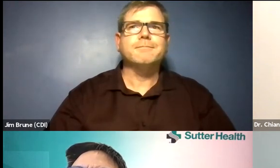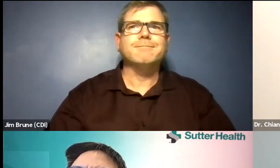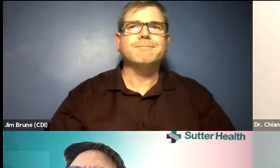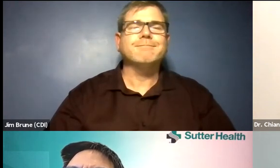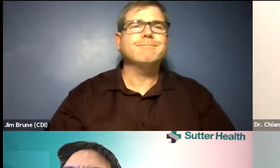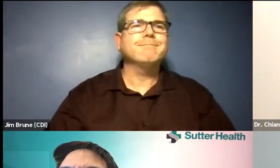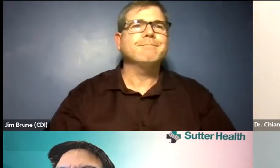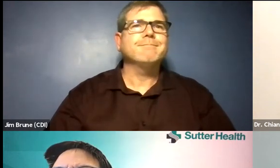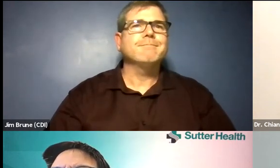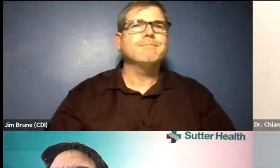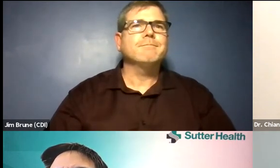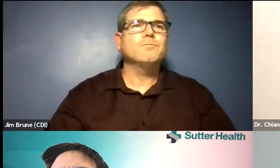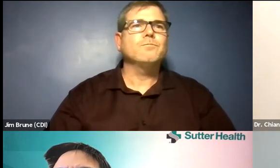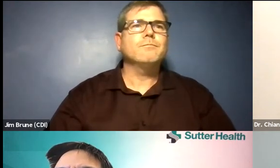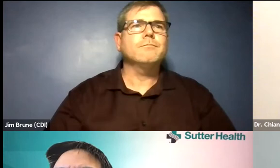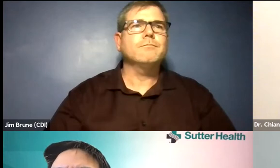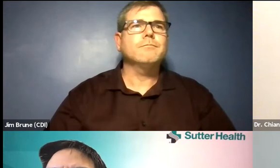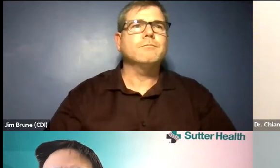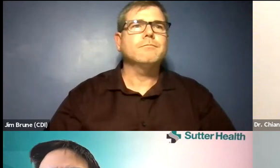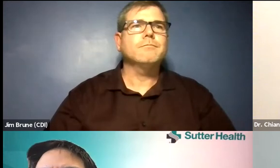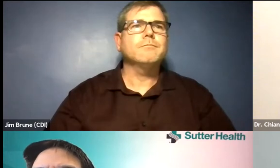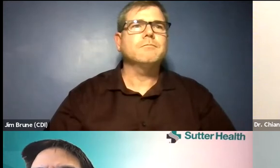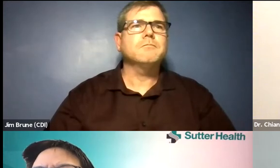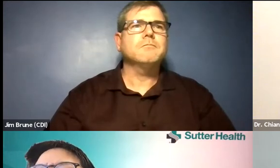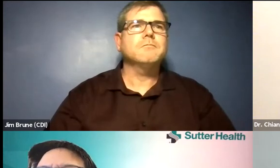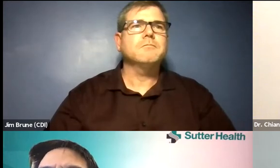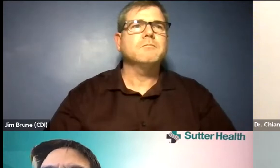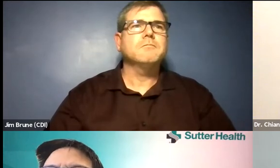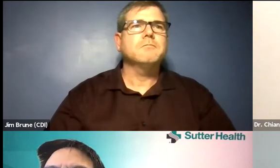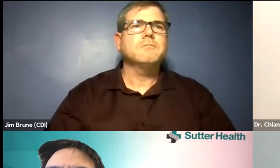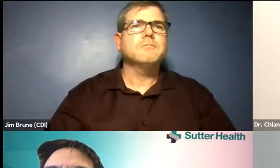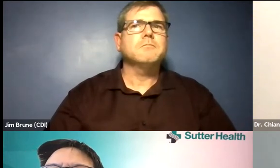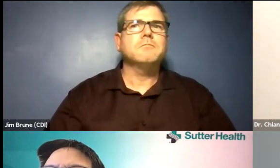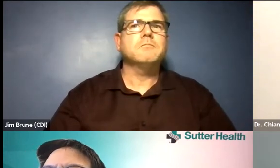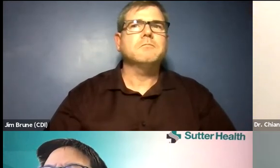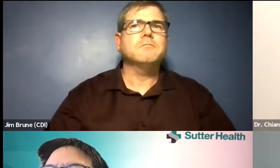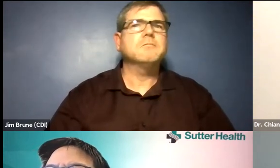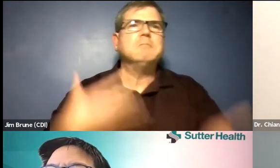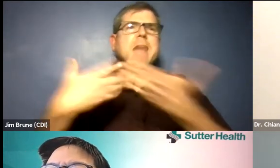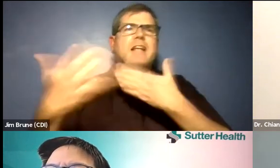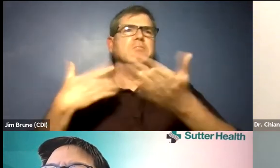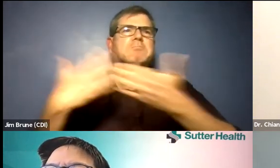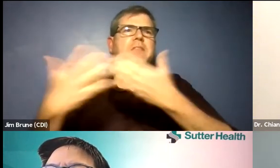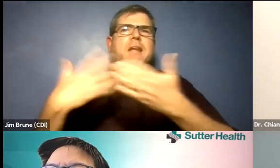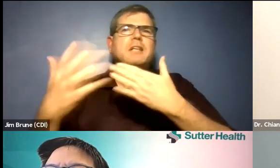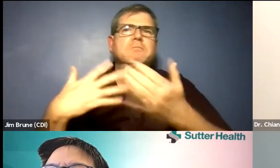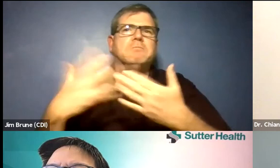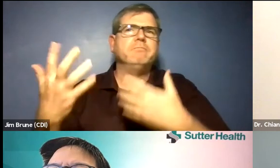answered that? That the No. vaccine goes in the same arm? It does not matter. It can go in either arm.